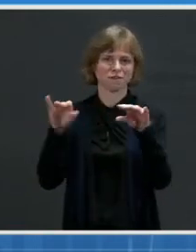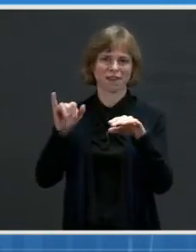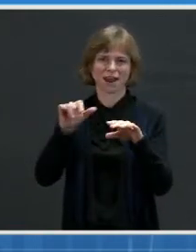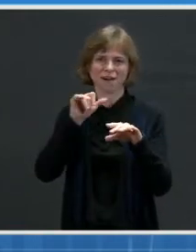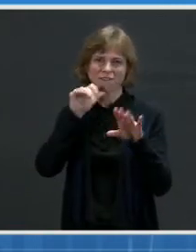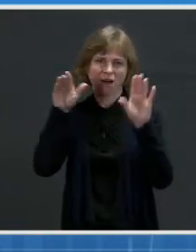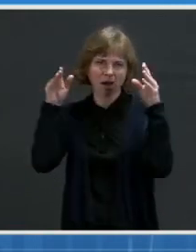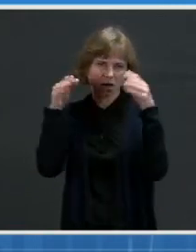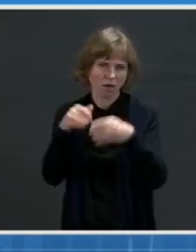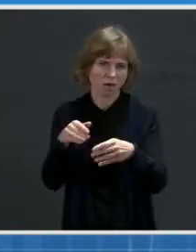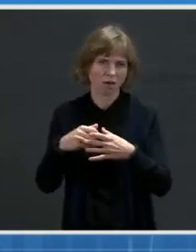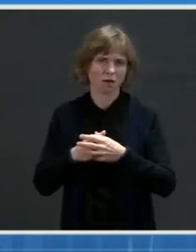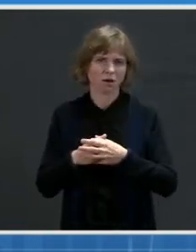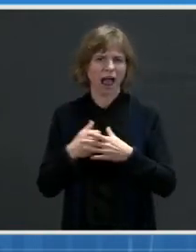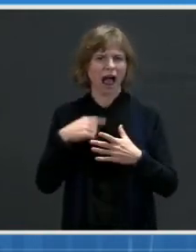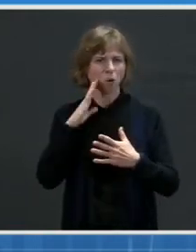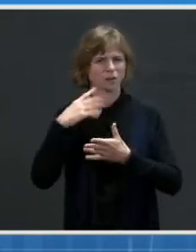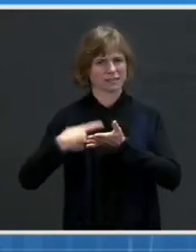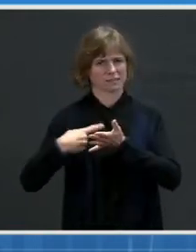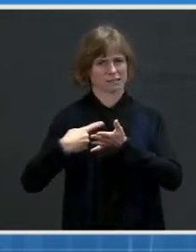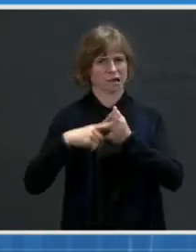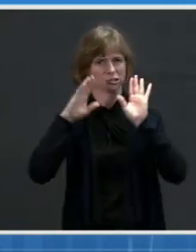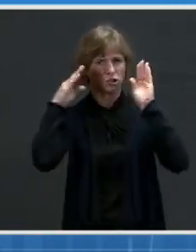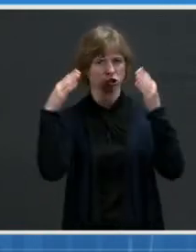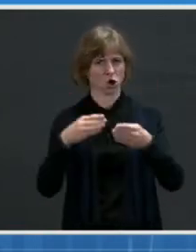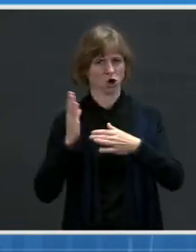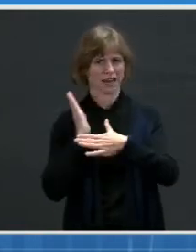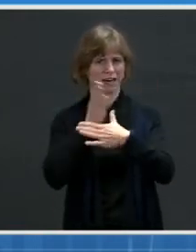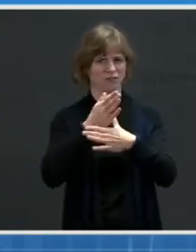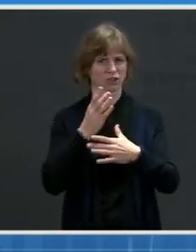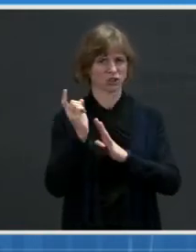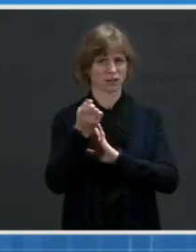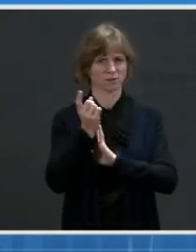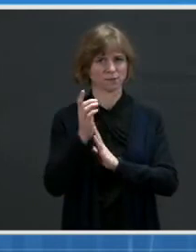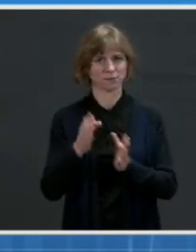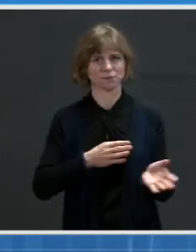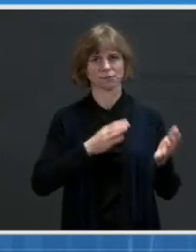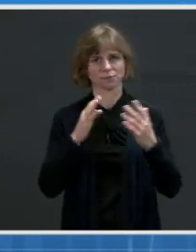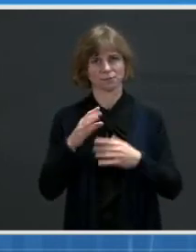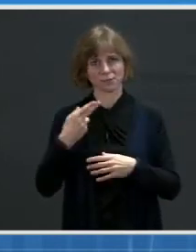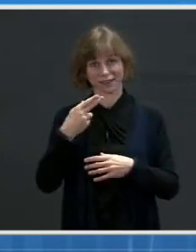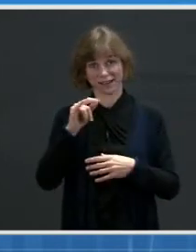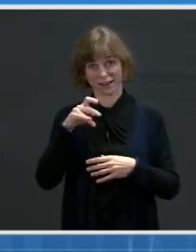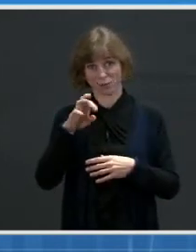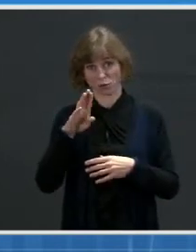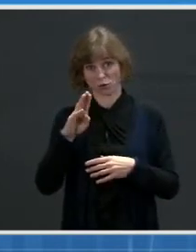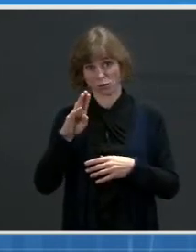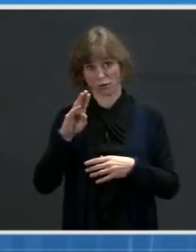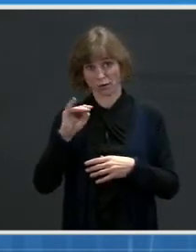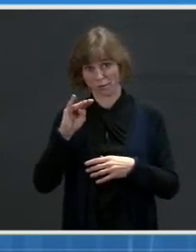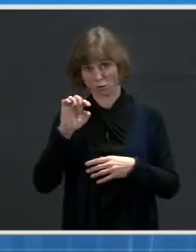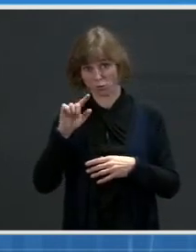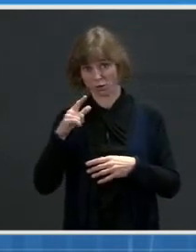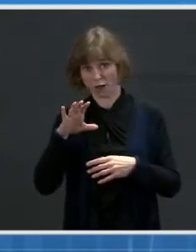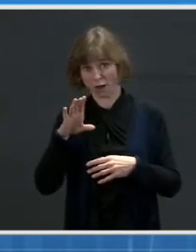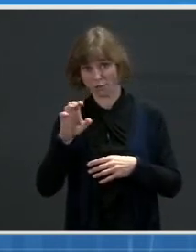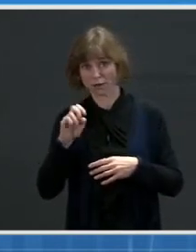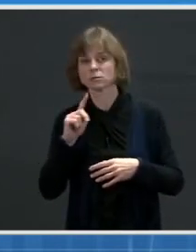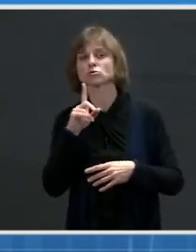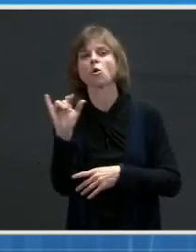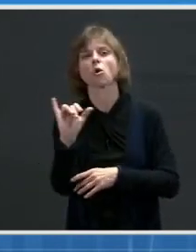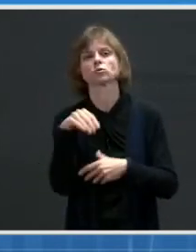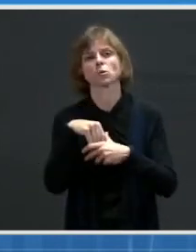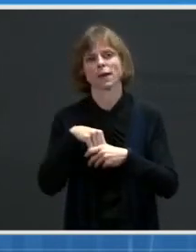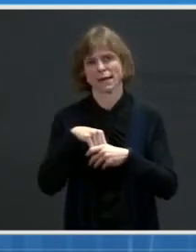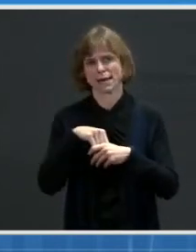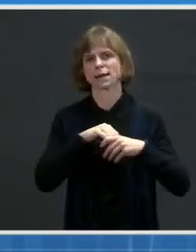targeted intervention in just a moment. And then hyperimmune globulin is also in clinical trial,